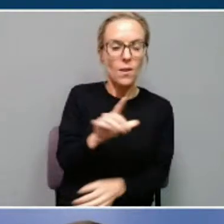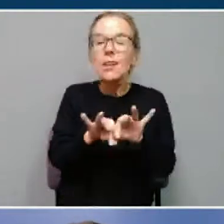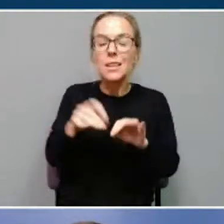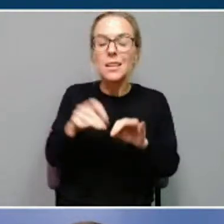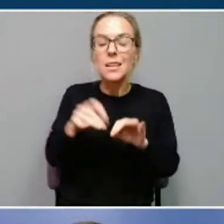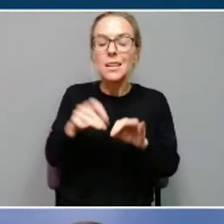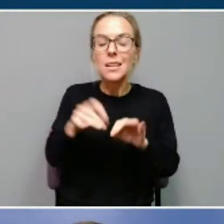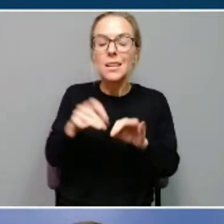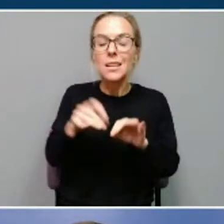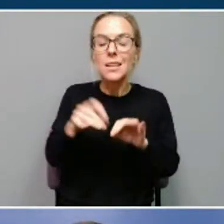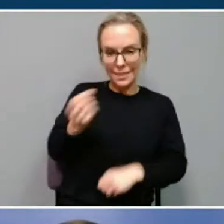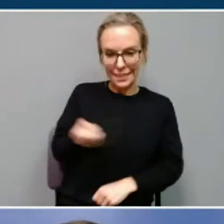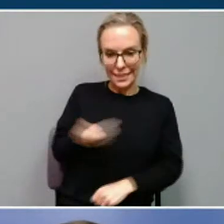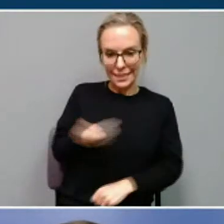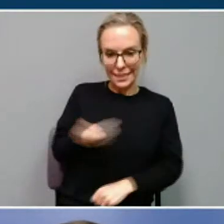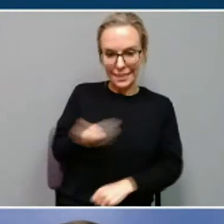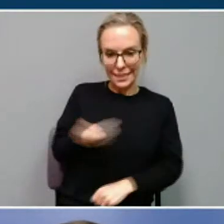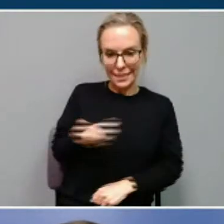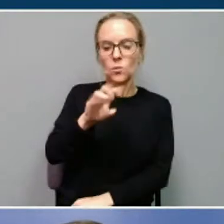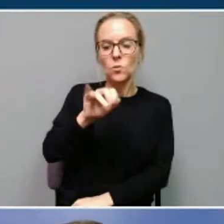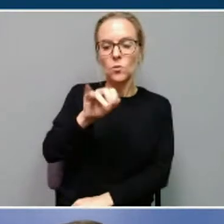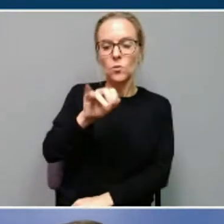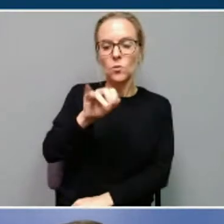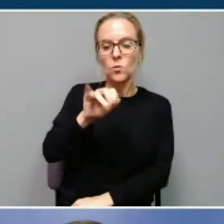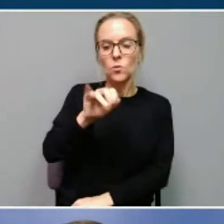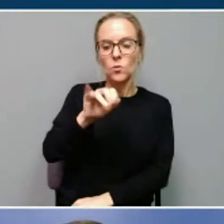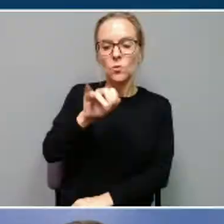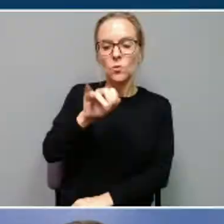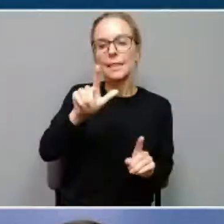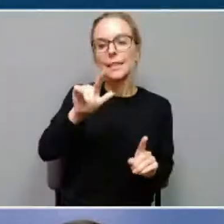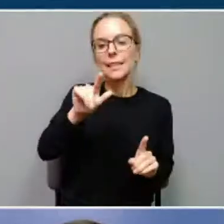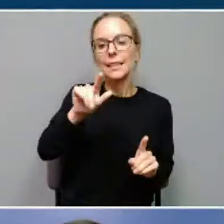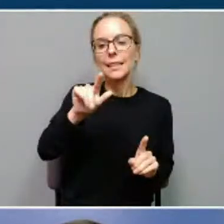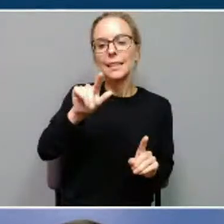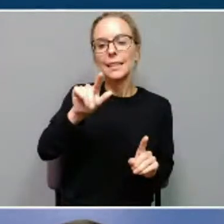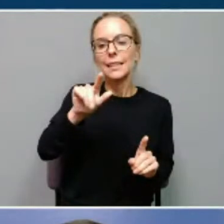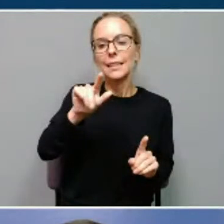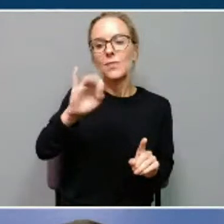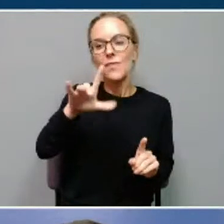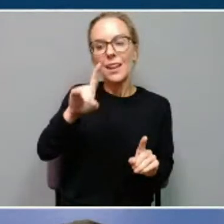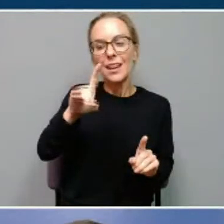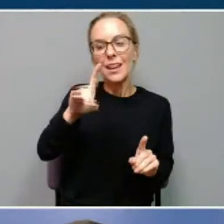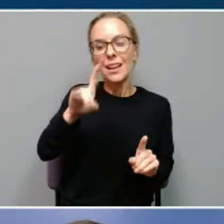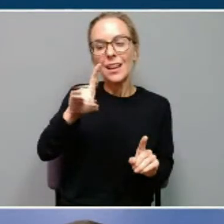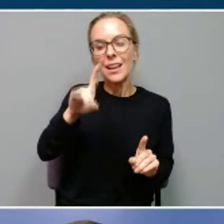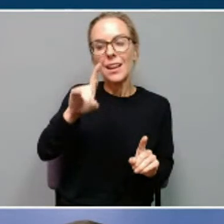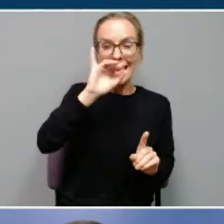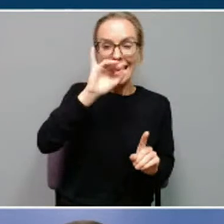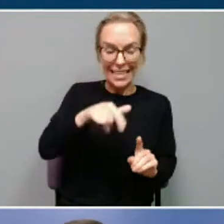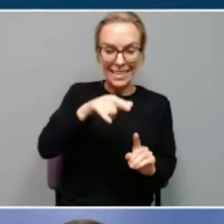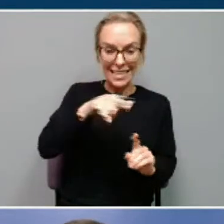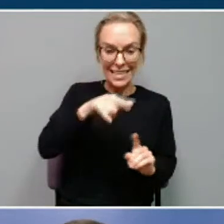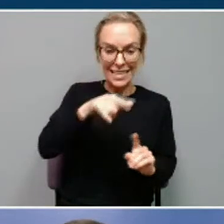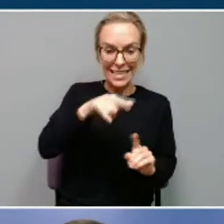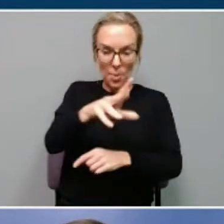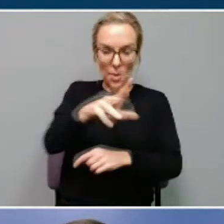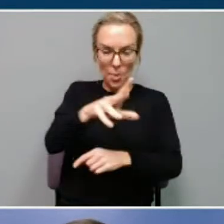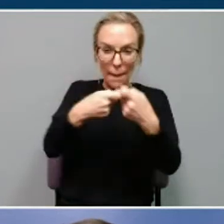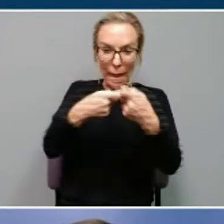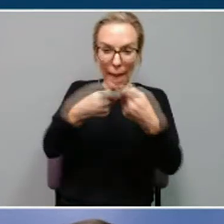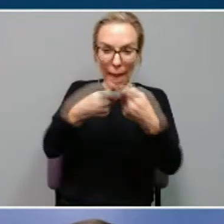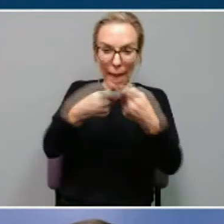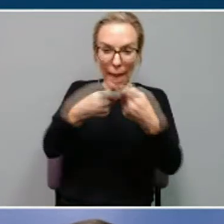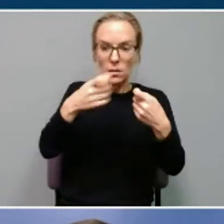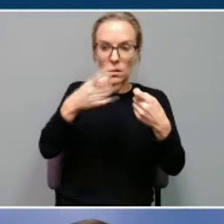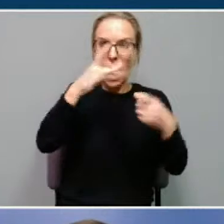Saturday, Twin Lakes in Litchfield had the power go out. That's a hospital in the middle of COVID. Had their power totally go out. Transformer